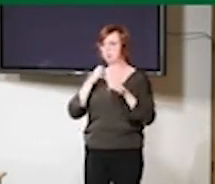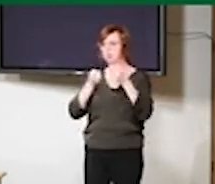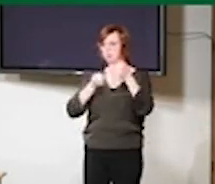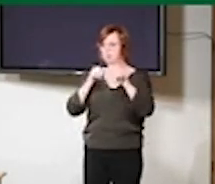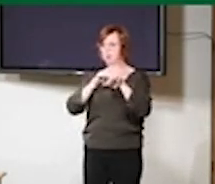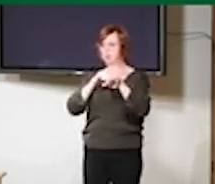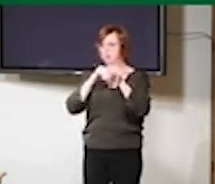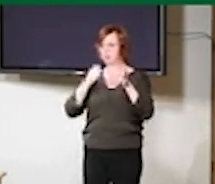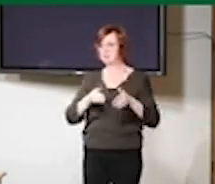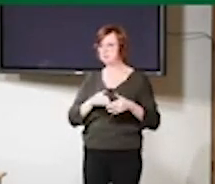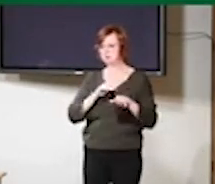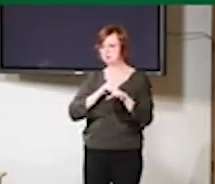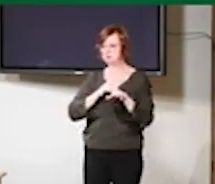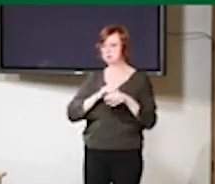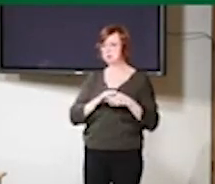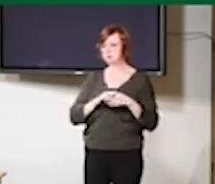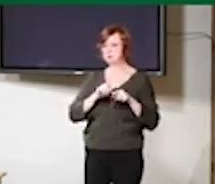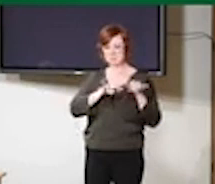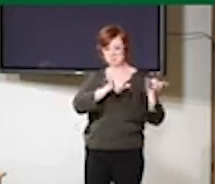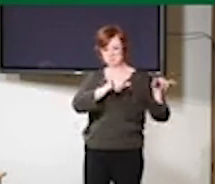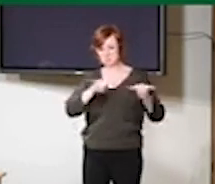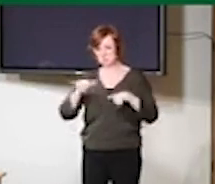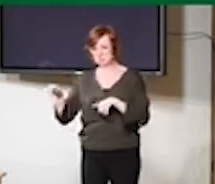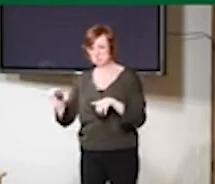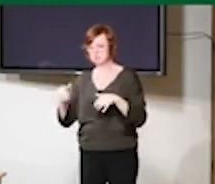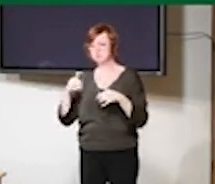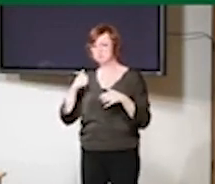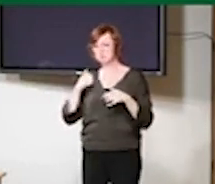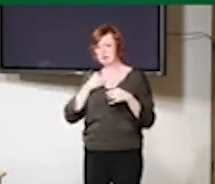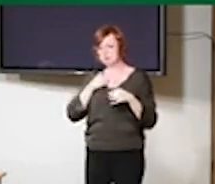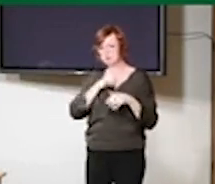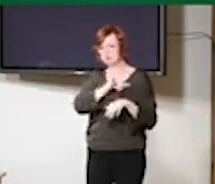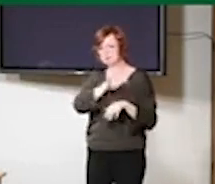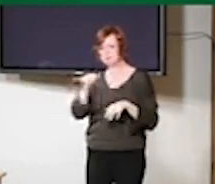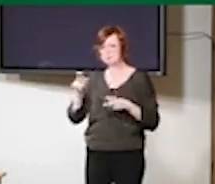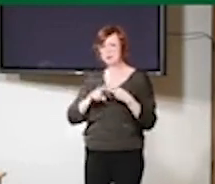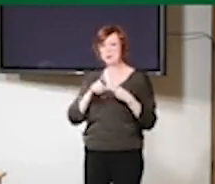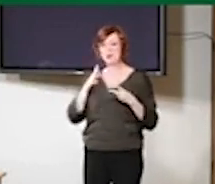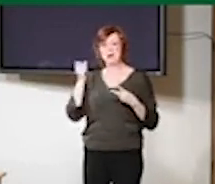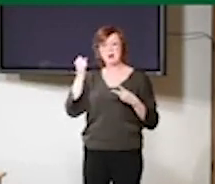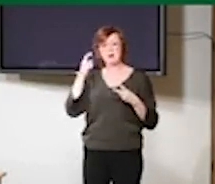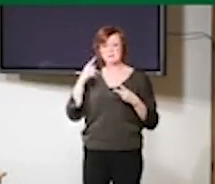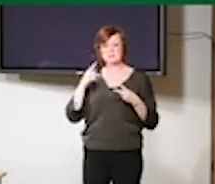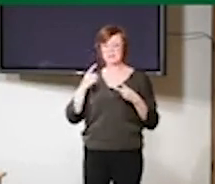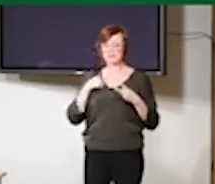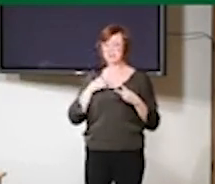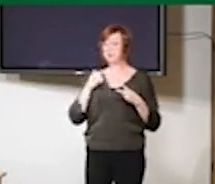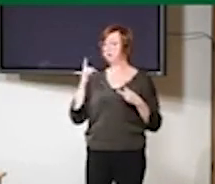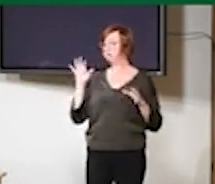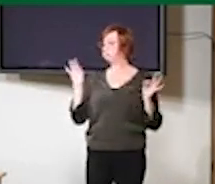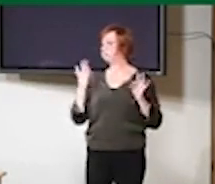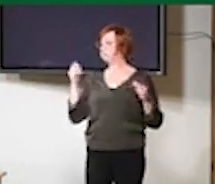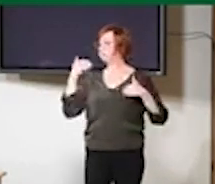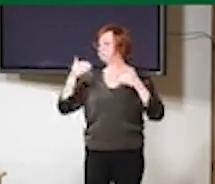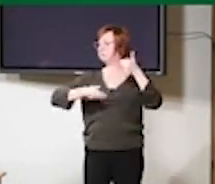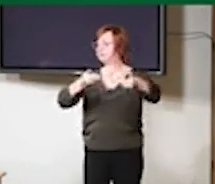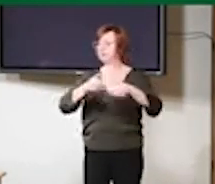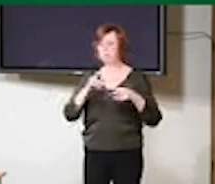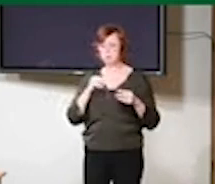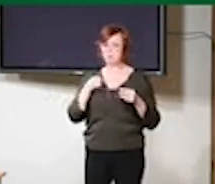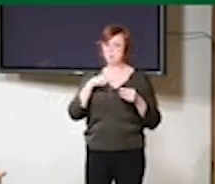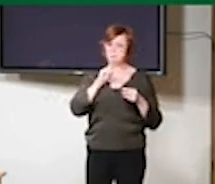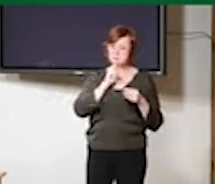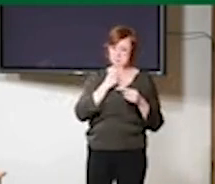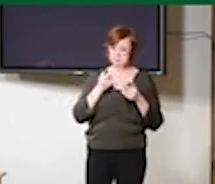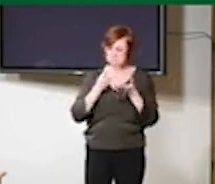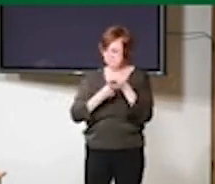us with the rest of Canada and aligns us, ensures that we will get the supply chain goods into our communities.